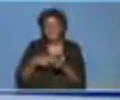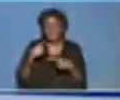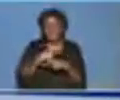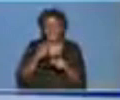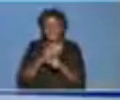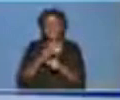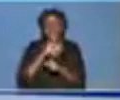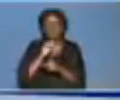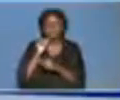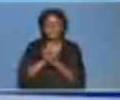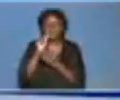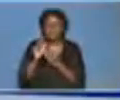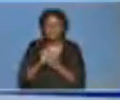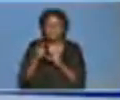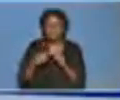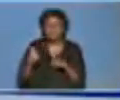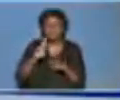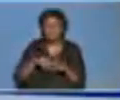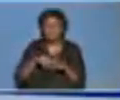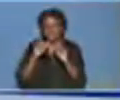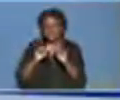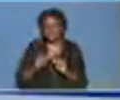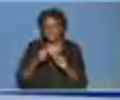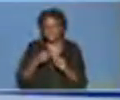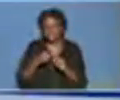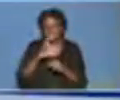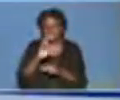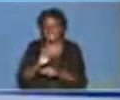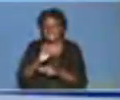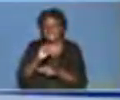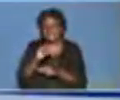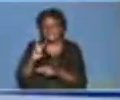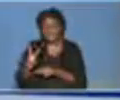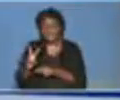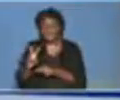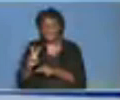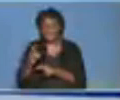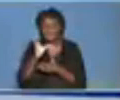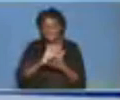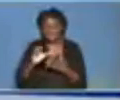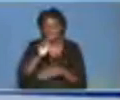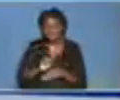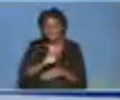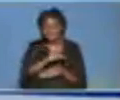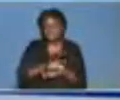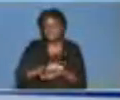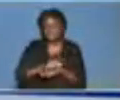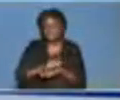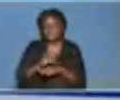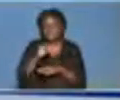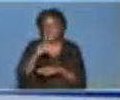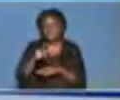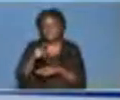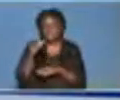its generating capacity to 6 megawatts. Central and South Eleuthera MP, the Honorable Clay Sweeting, says he's trying to